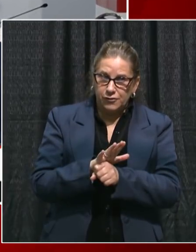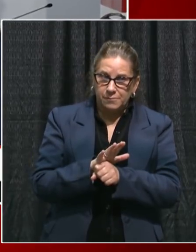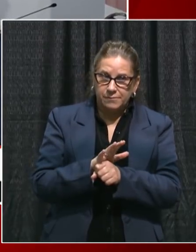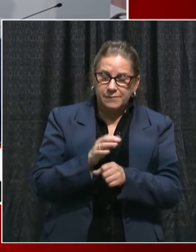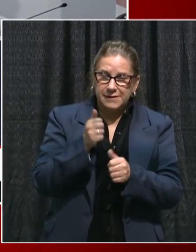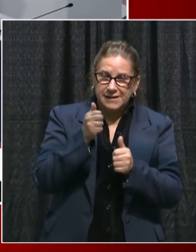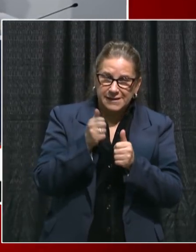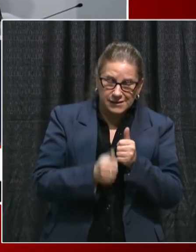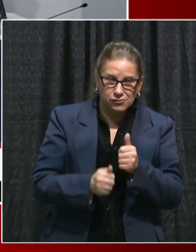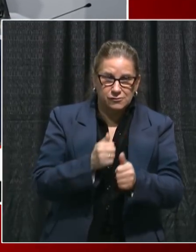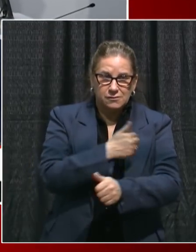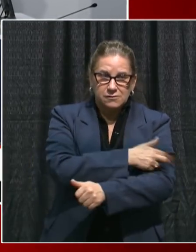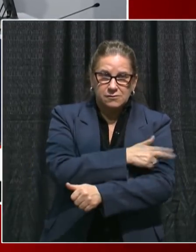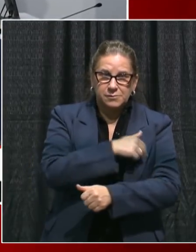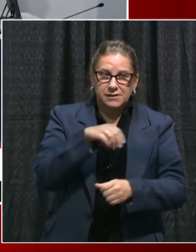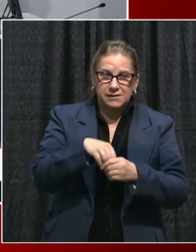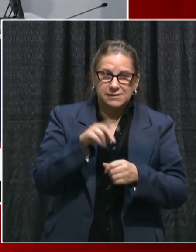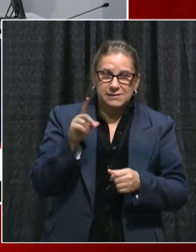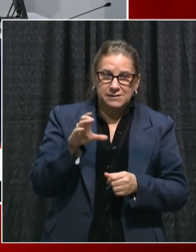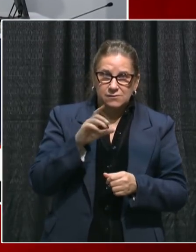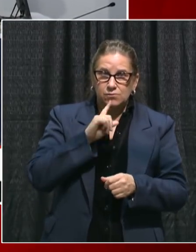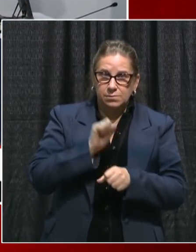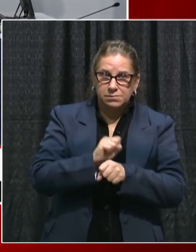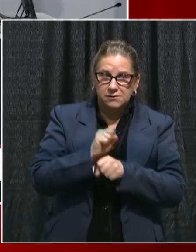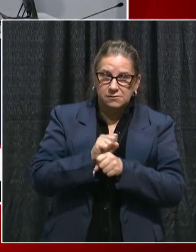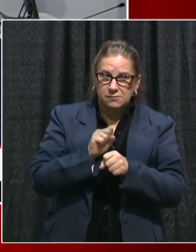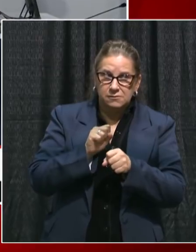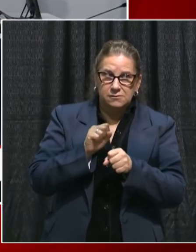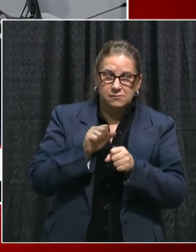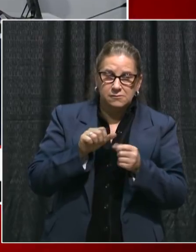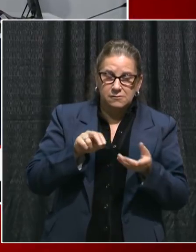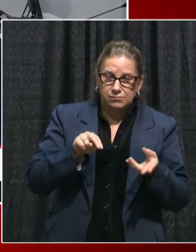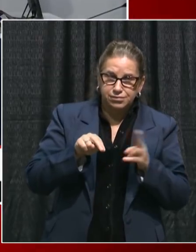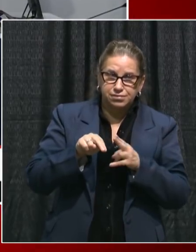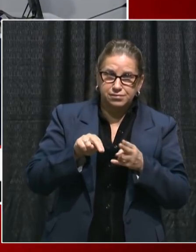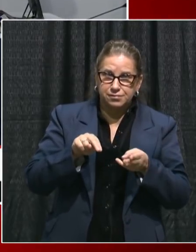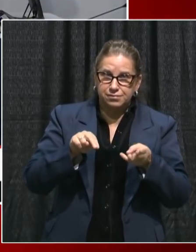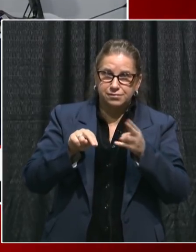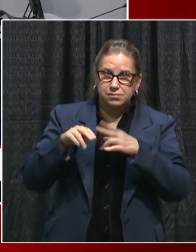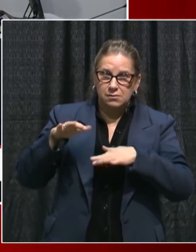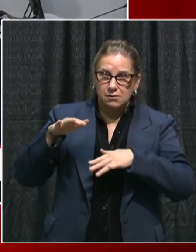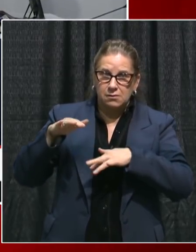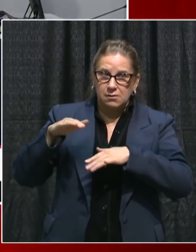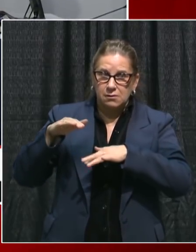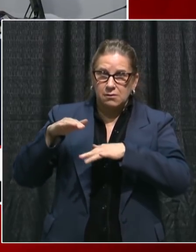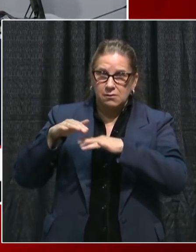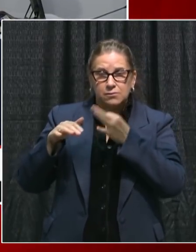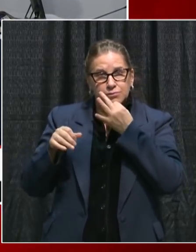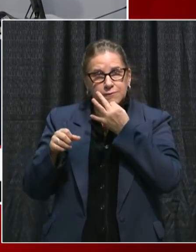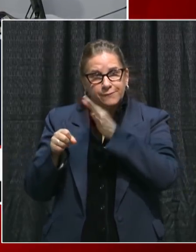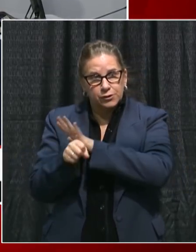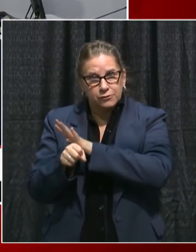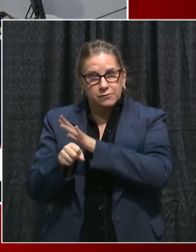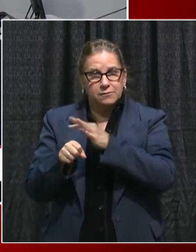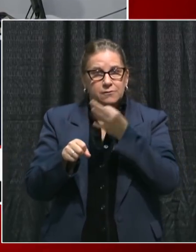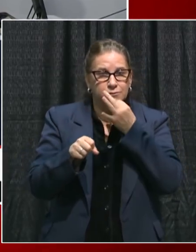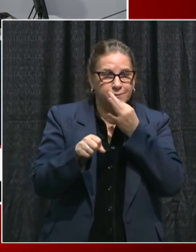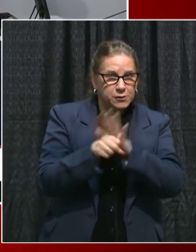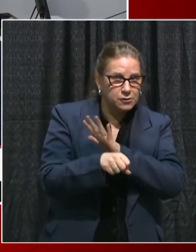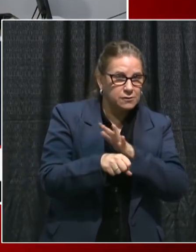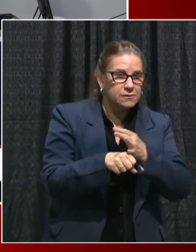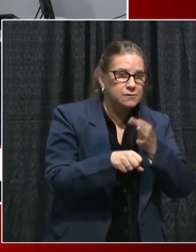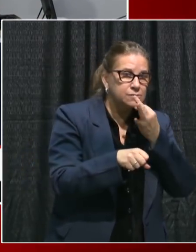place. They're able to handle a surge in patients. Is that right? Let's go to the slide